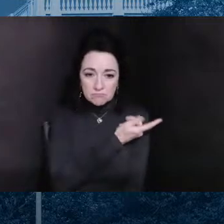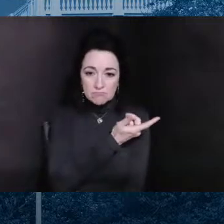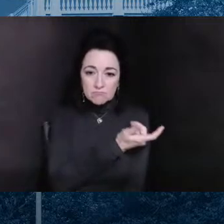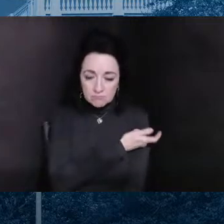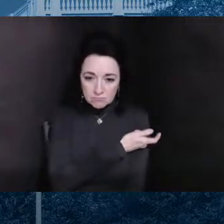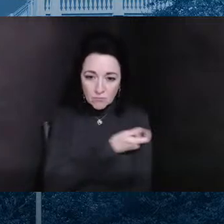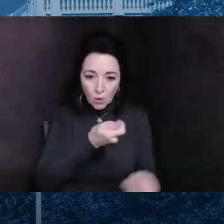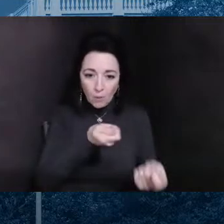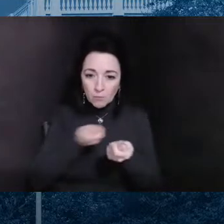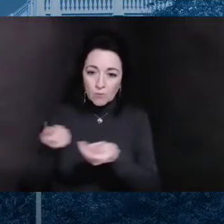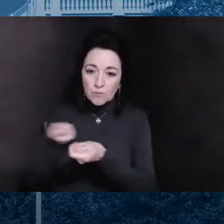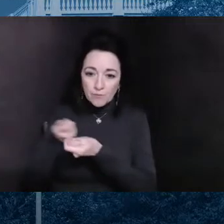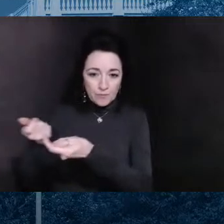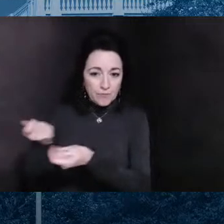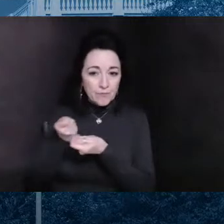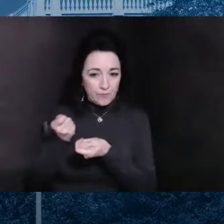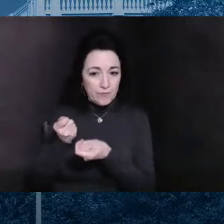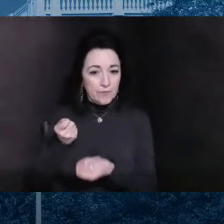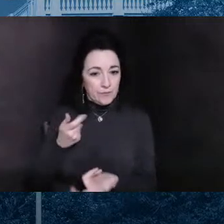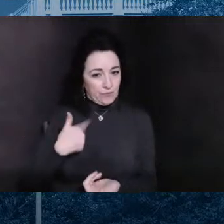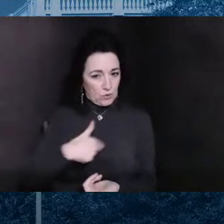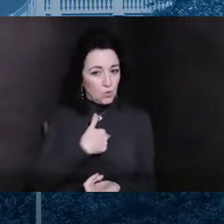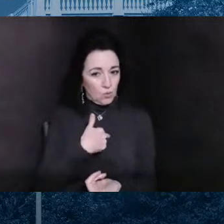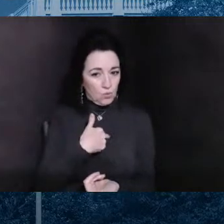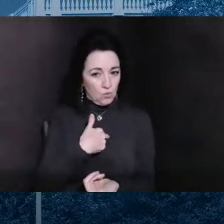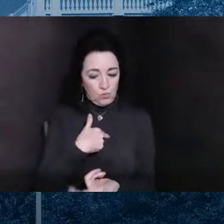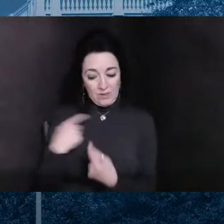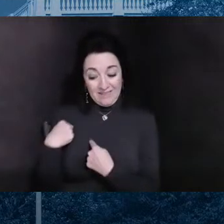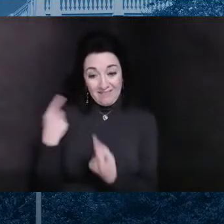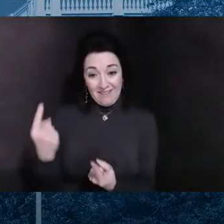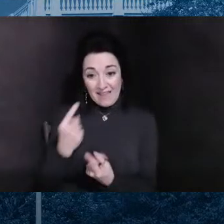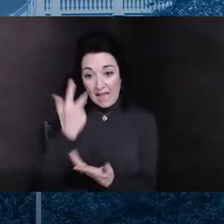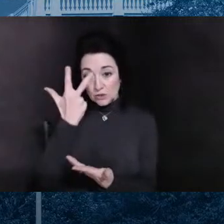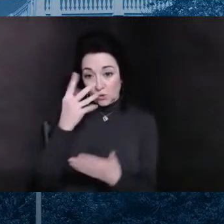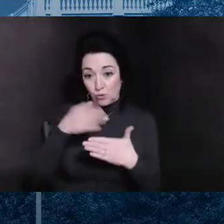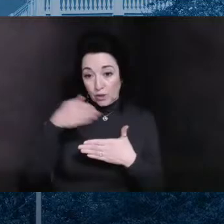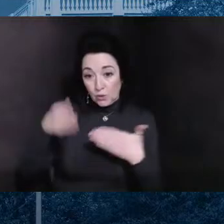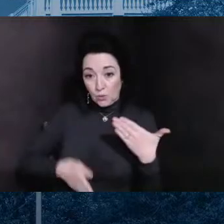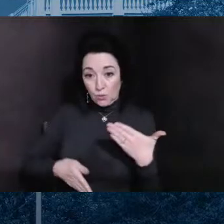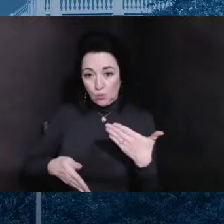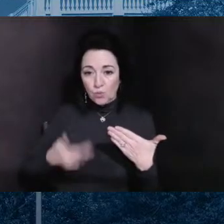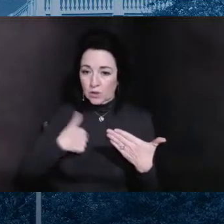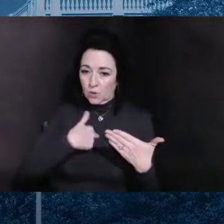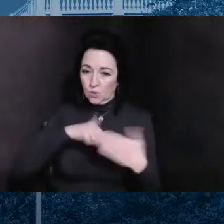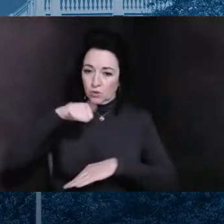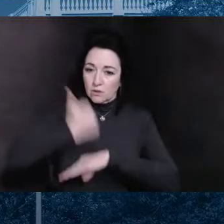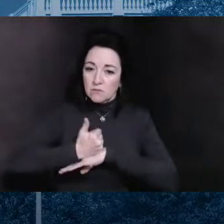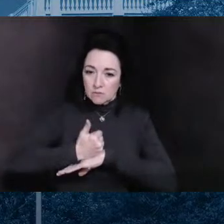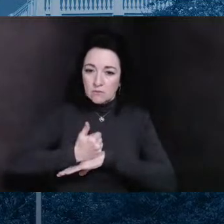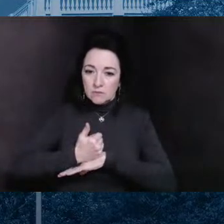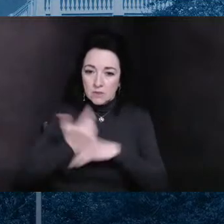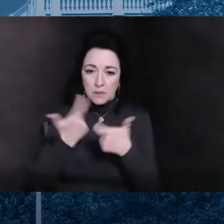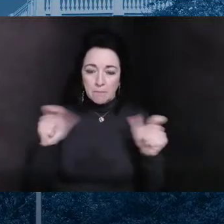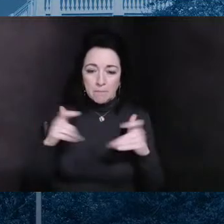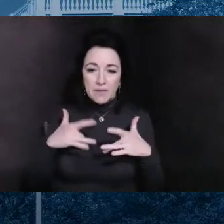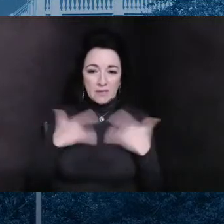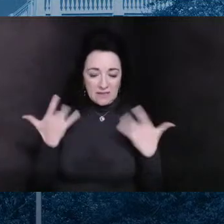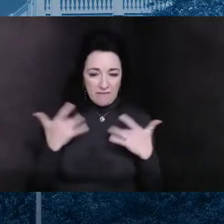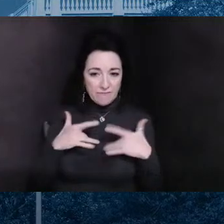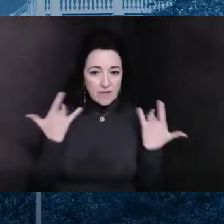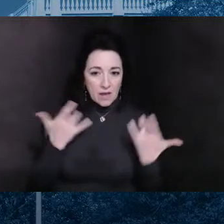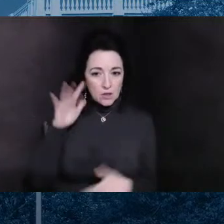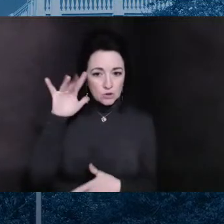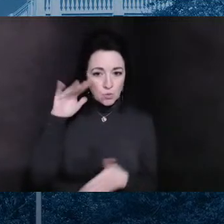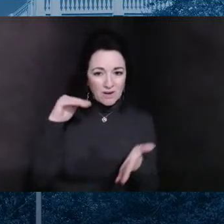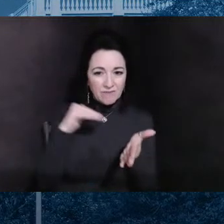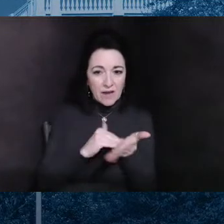we've been able to show through our larger events in the last 3 weekends that we were able to administer about 25,000